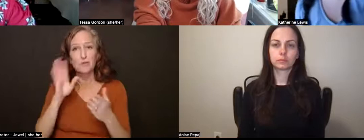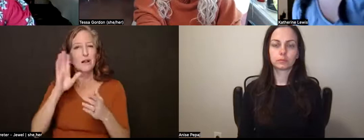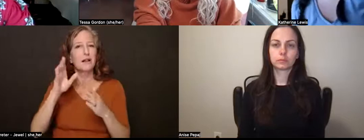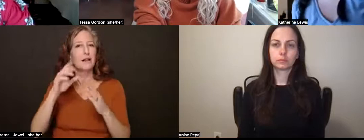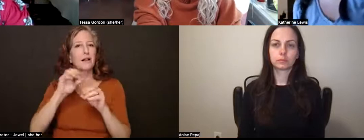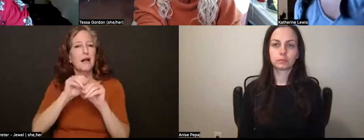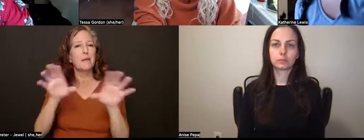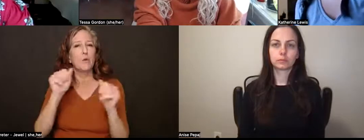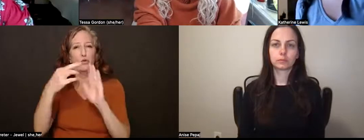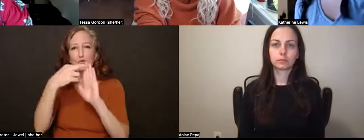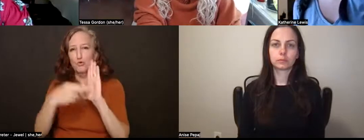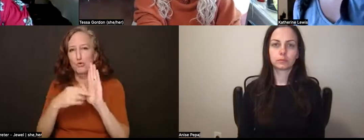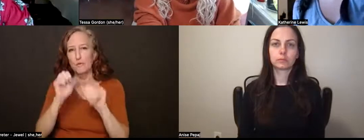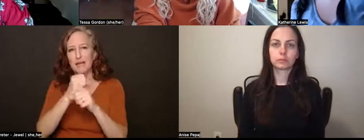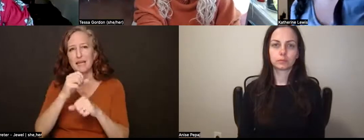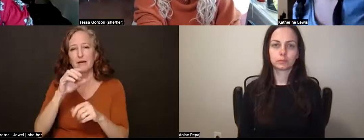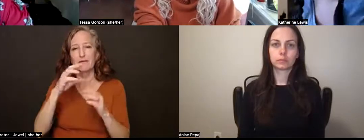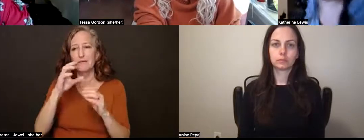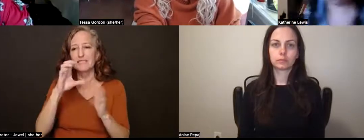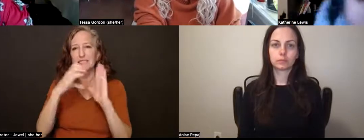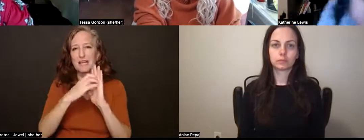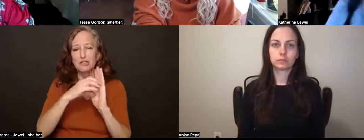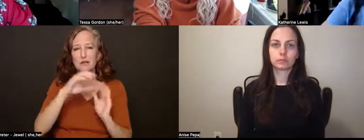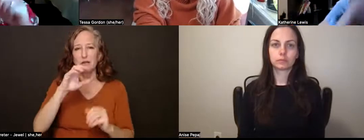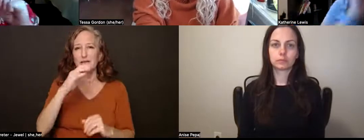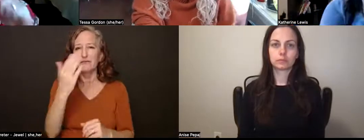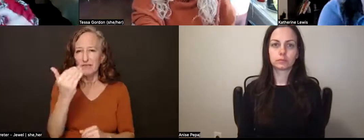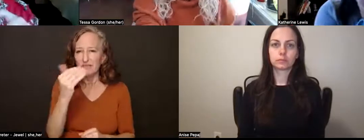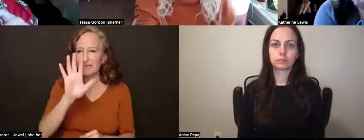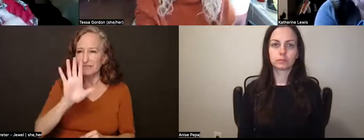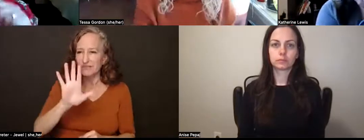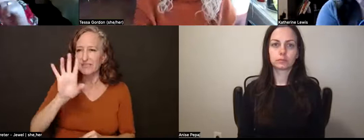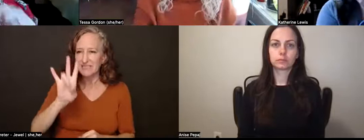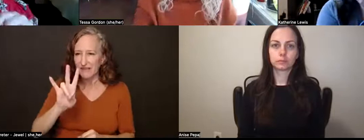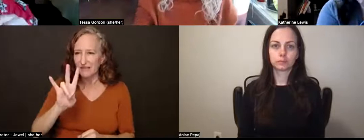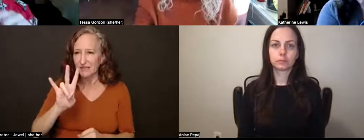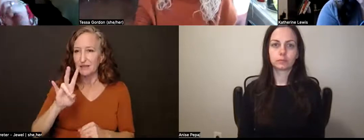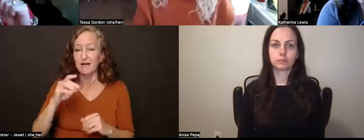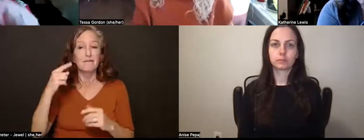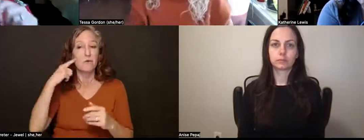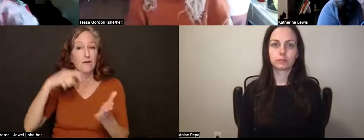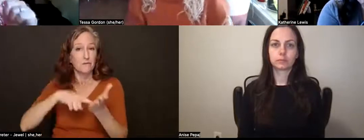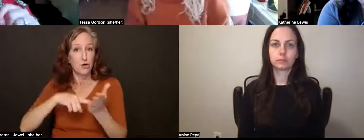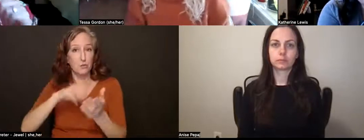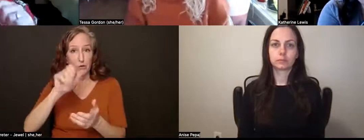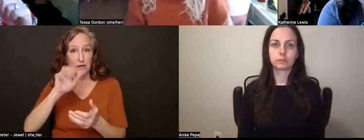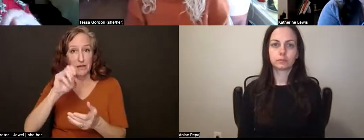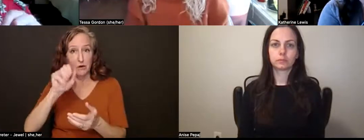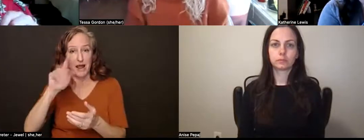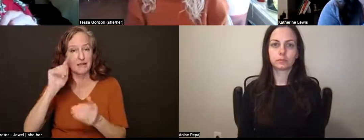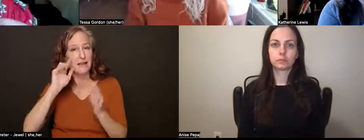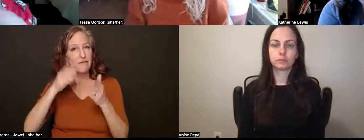section 1557 of the Affordable Care Act. And that is the section that focuses on non-discrimination